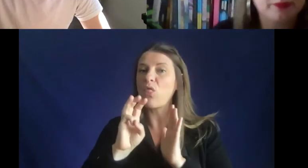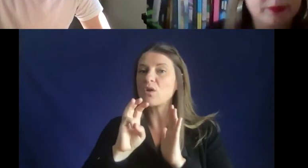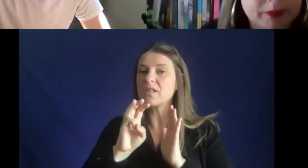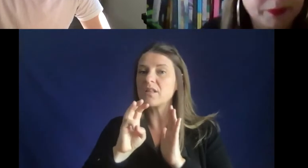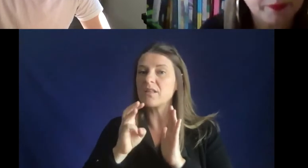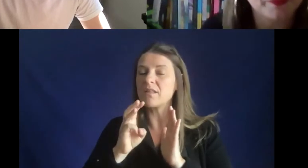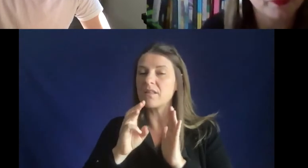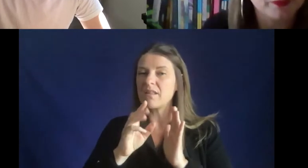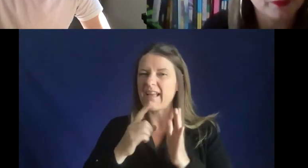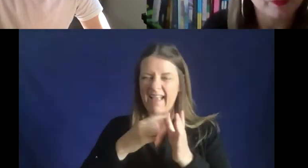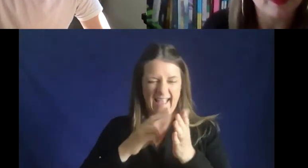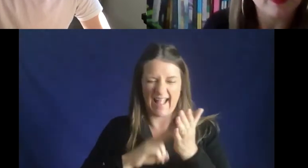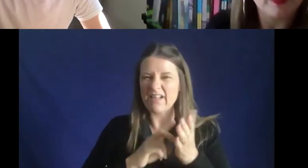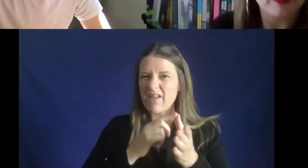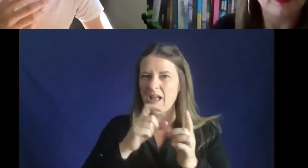is